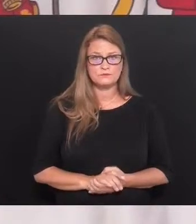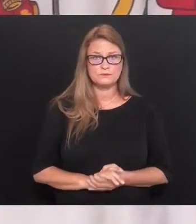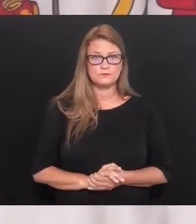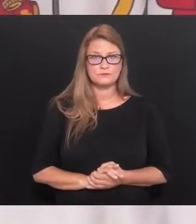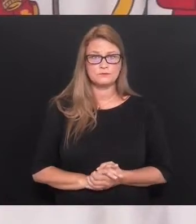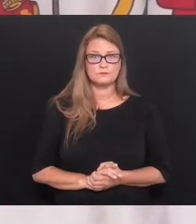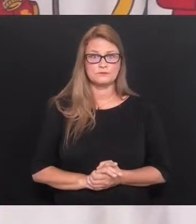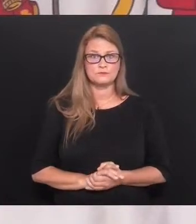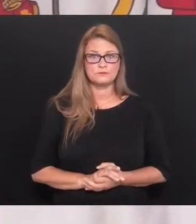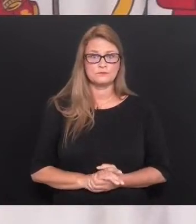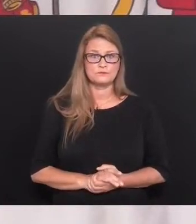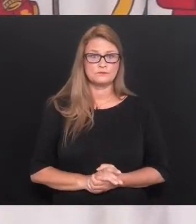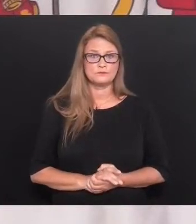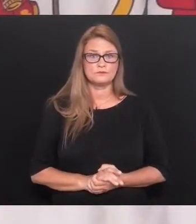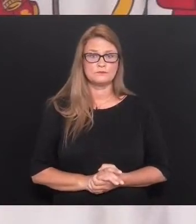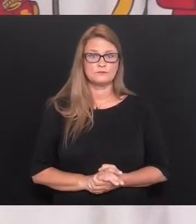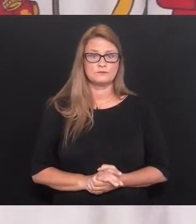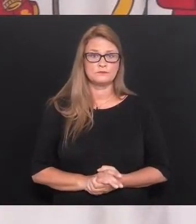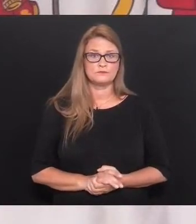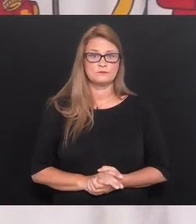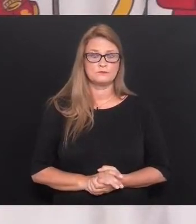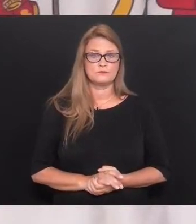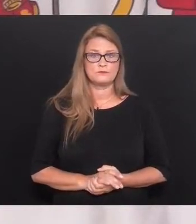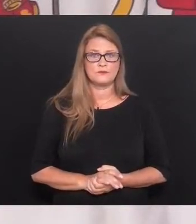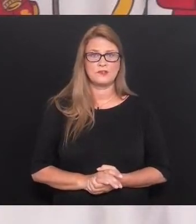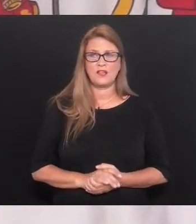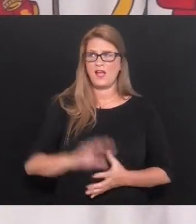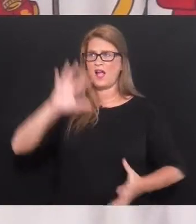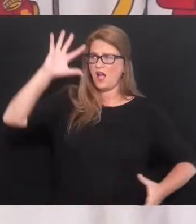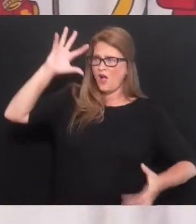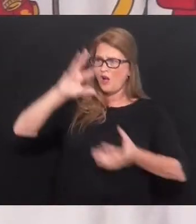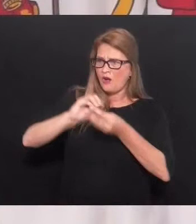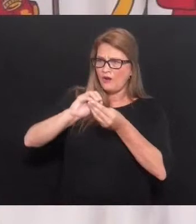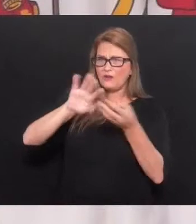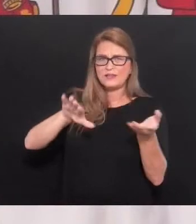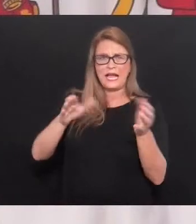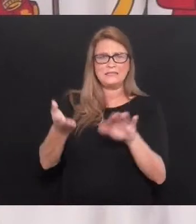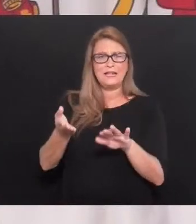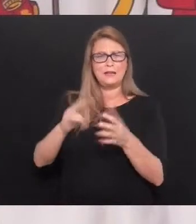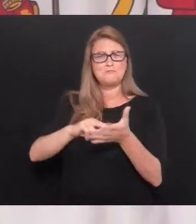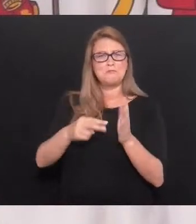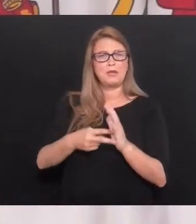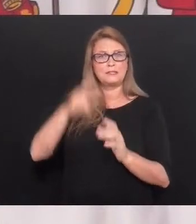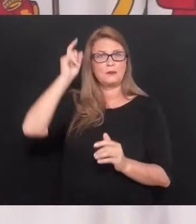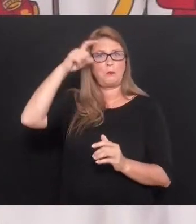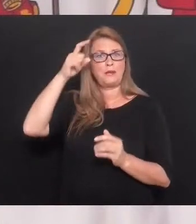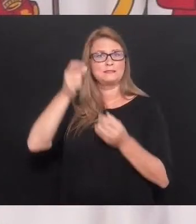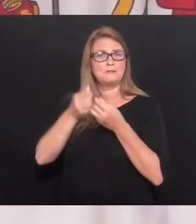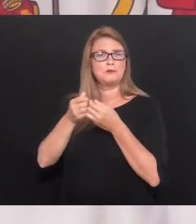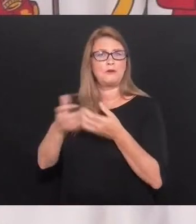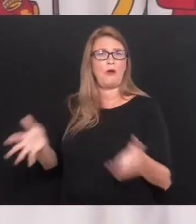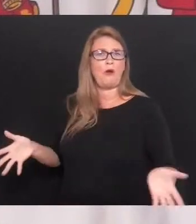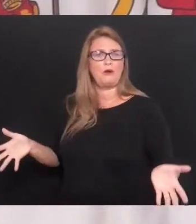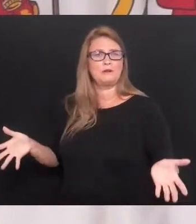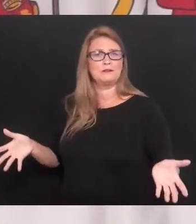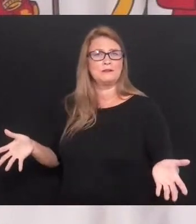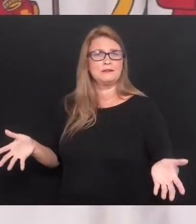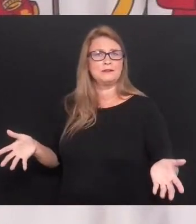Just think of the wisdom that's gone. The wisdom that's